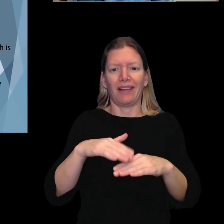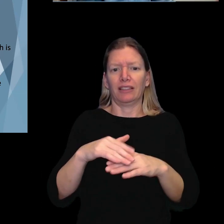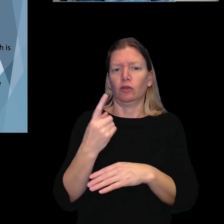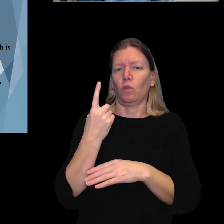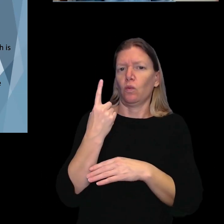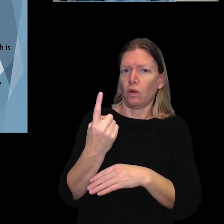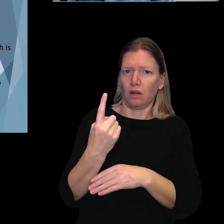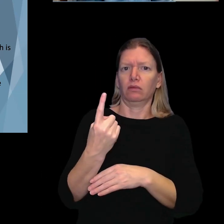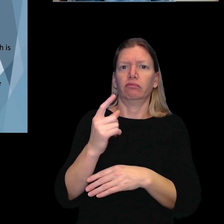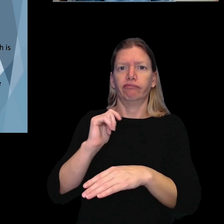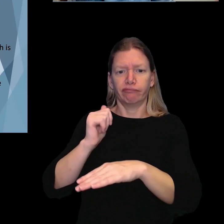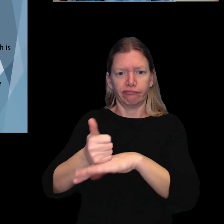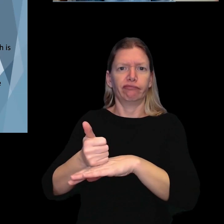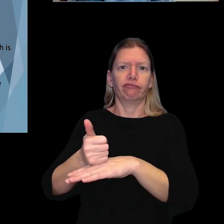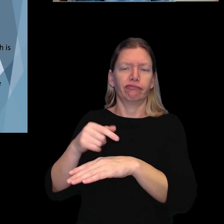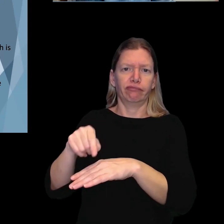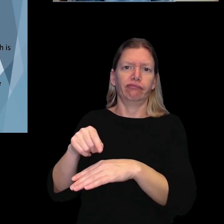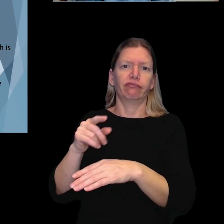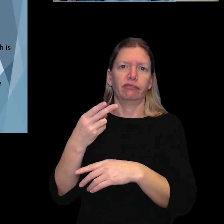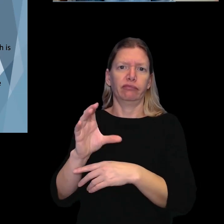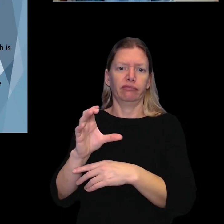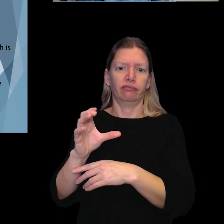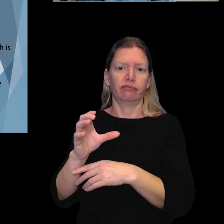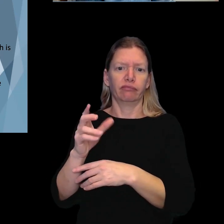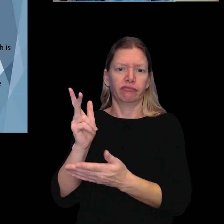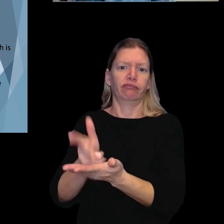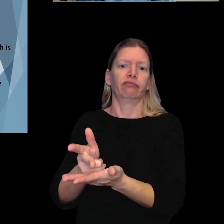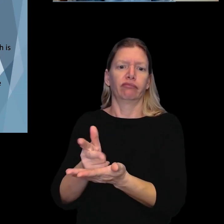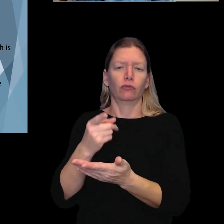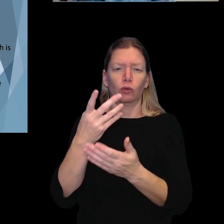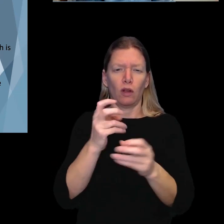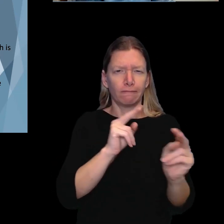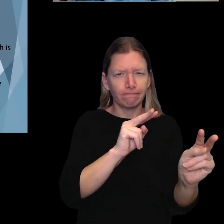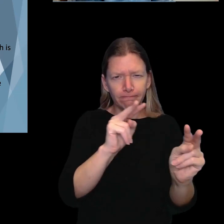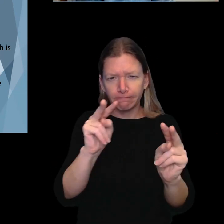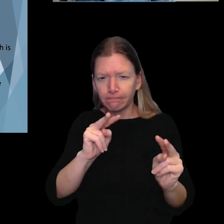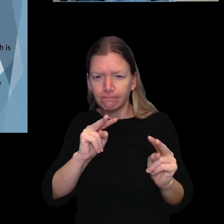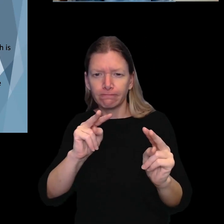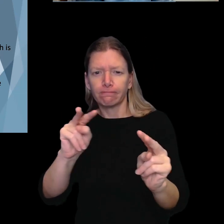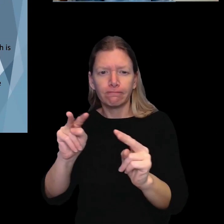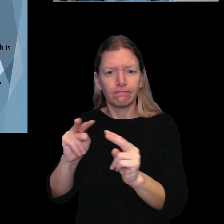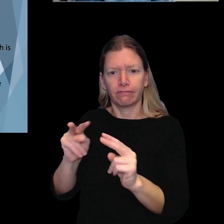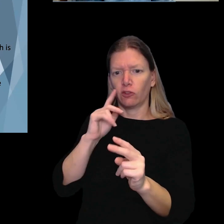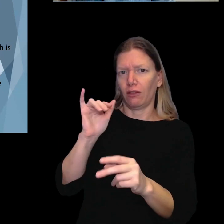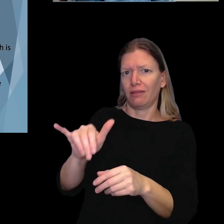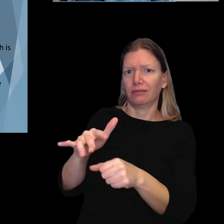There should be at least one designated accessible space. You want to be on the lookout